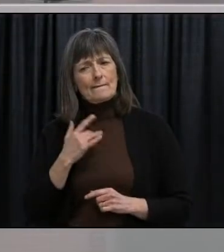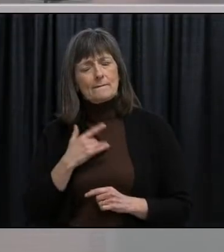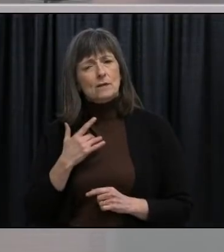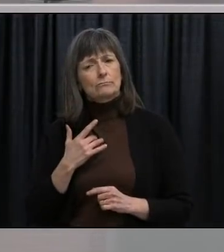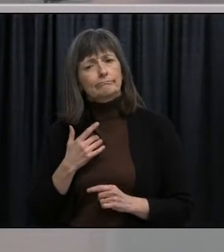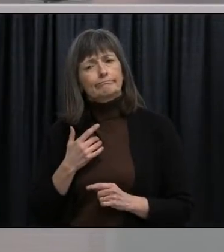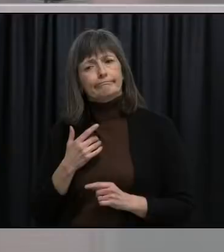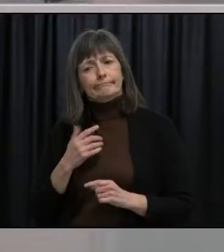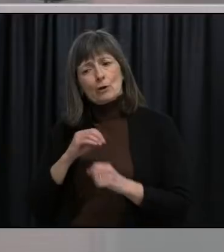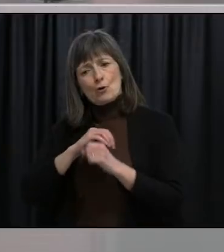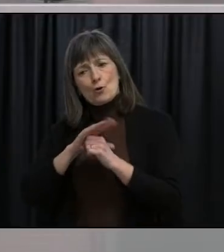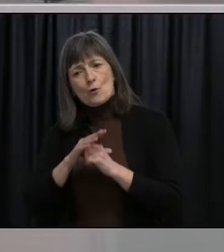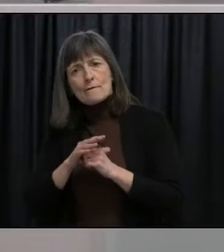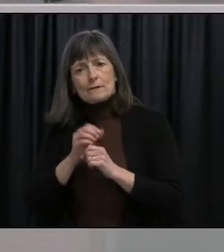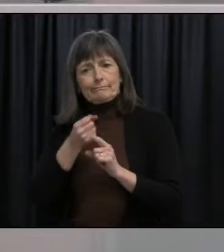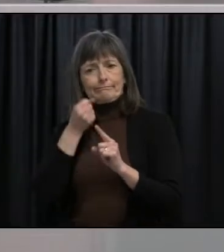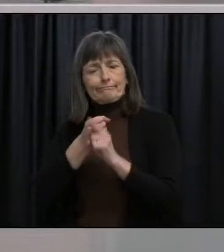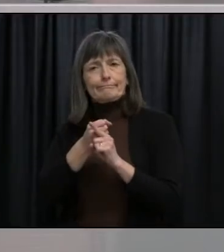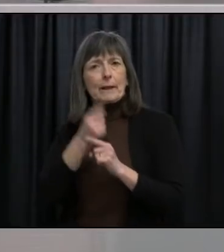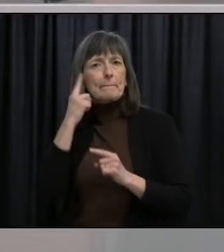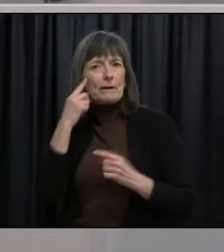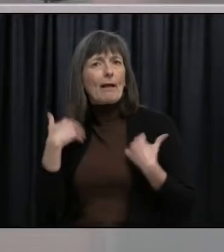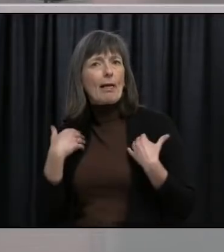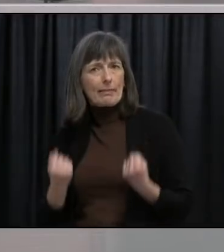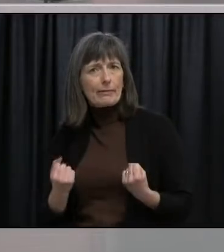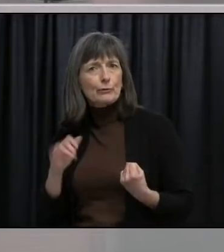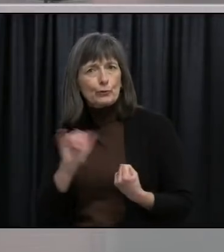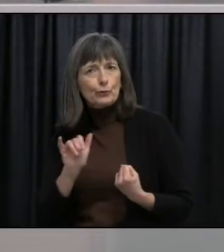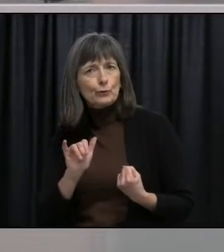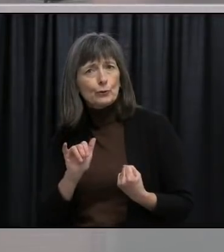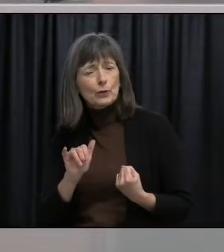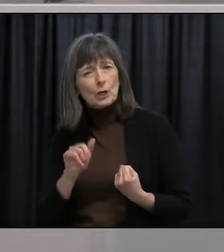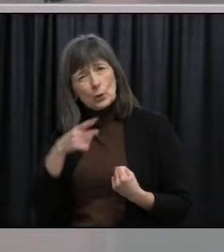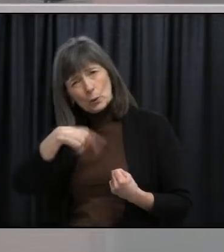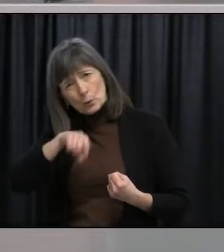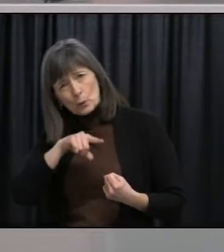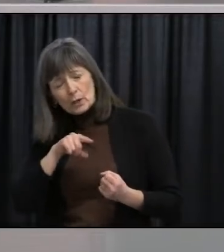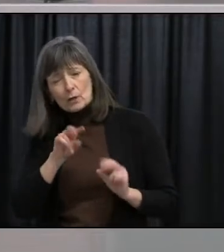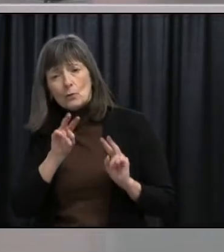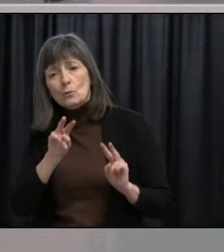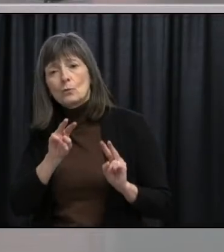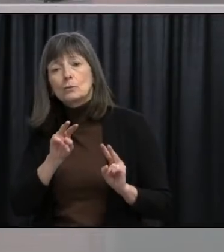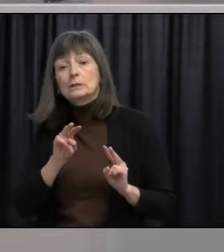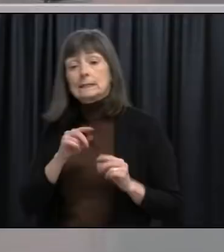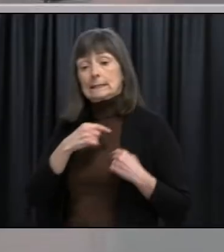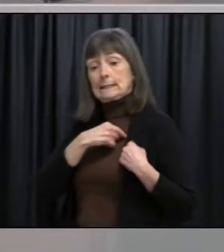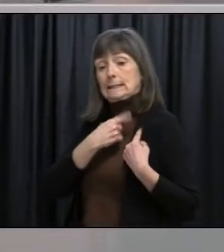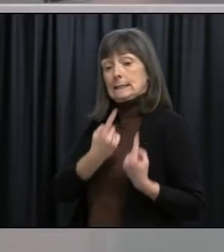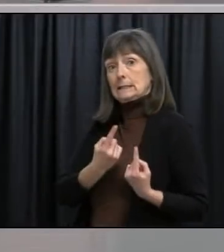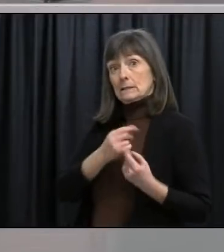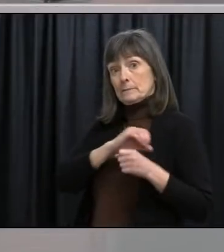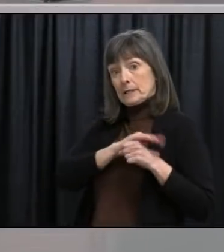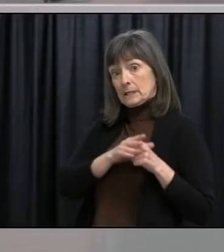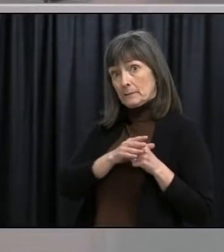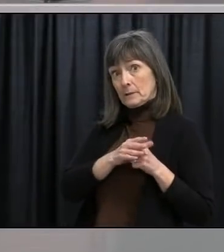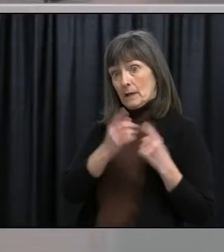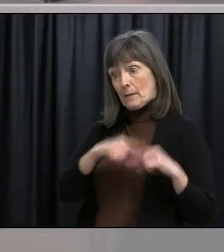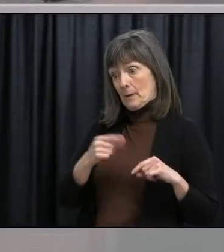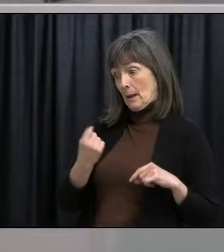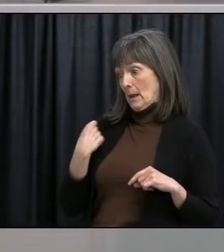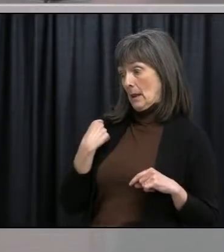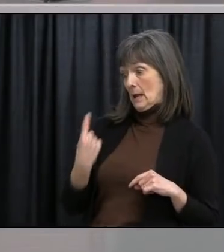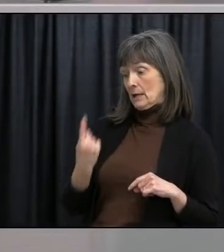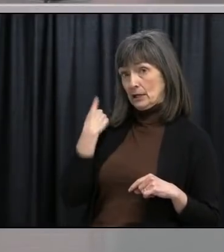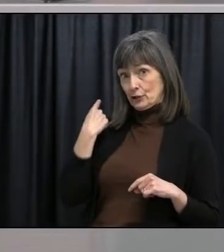wondering, are we tracking hospitalizations due to mental illness, mental health, addictions since the pandemic increased or happened? I think it would